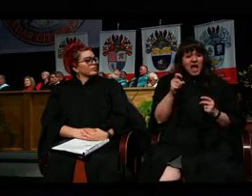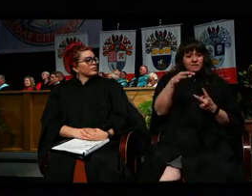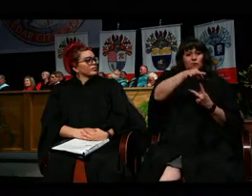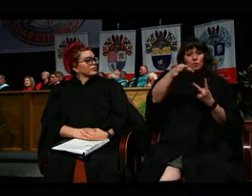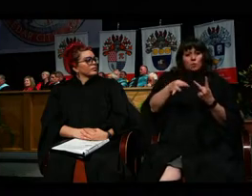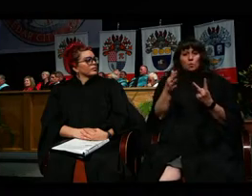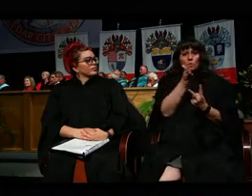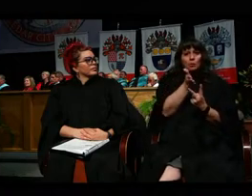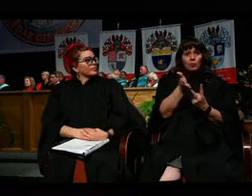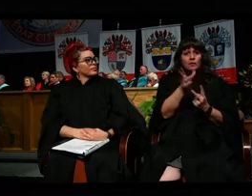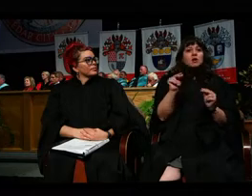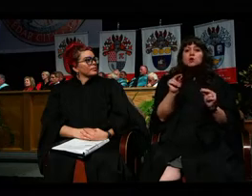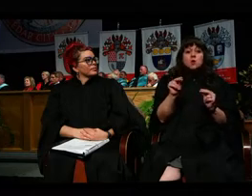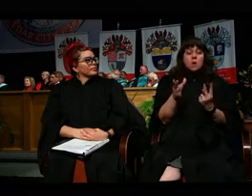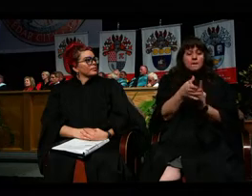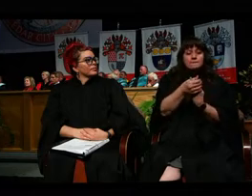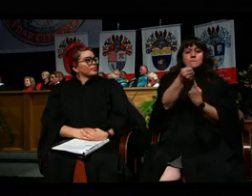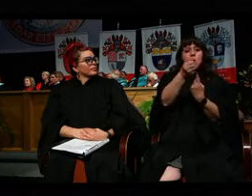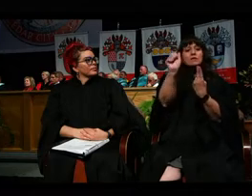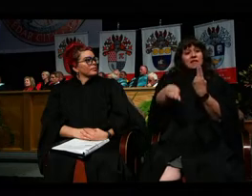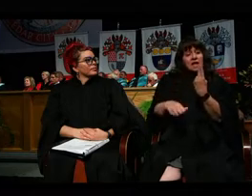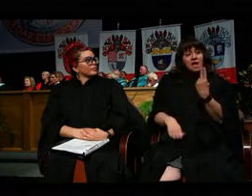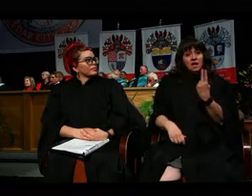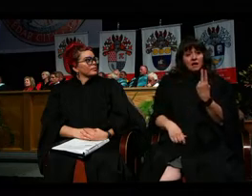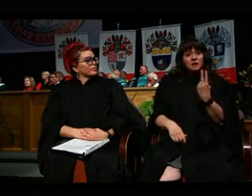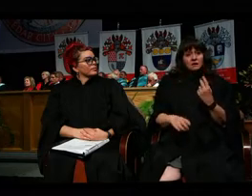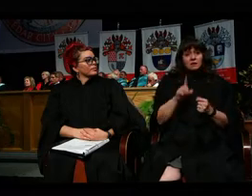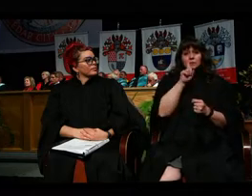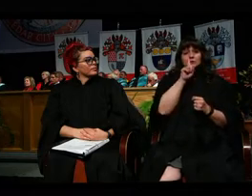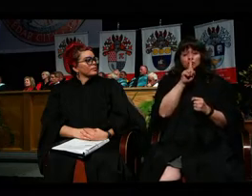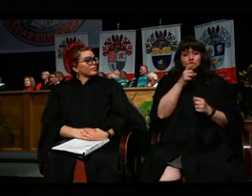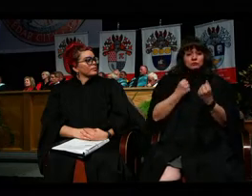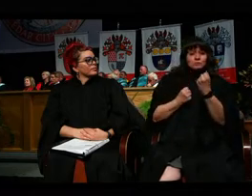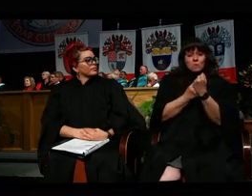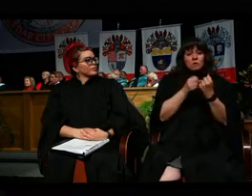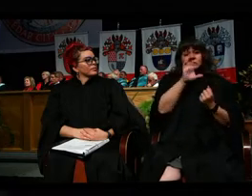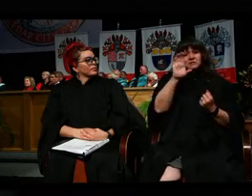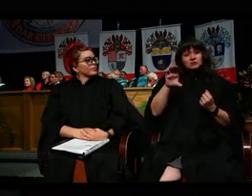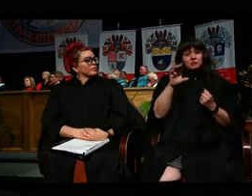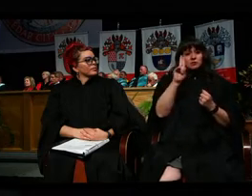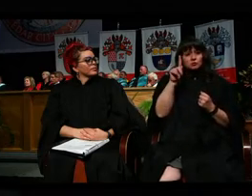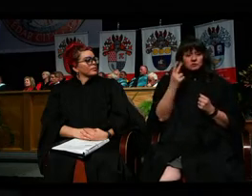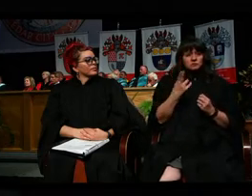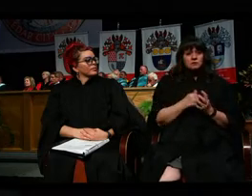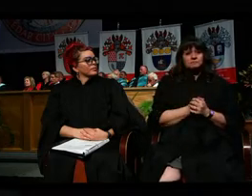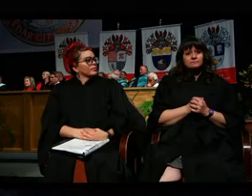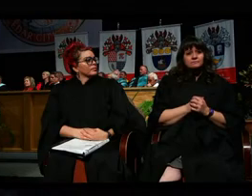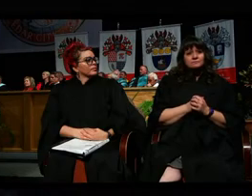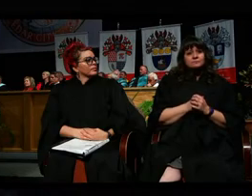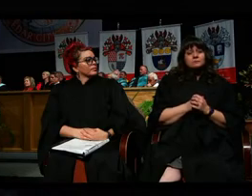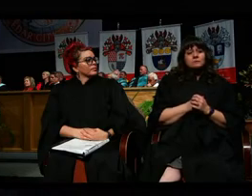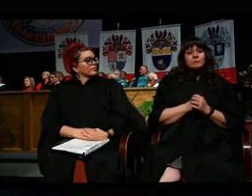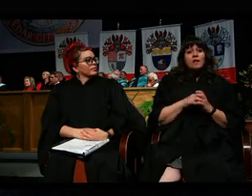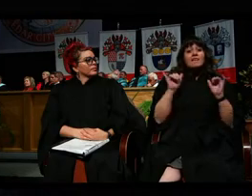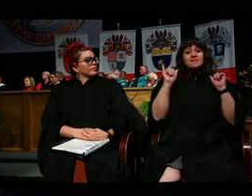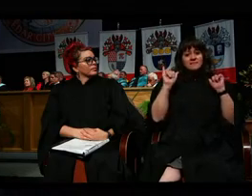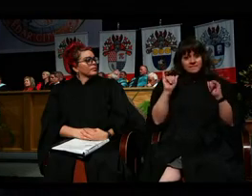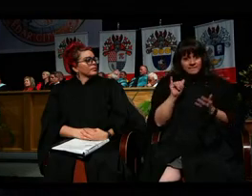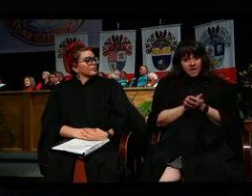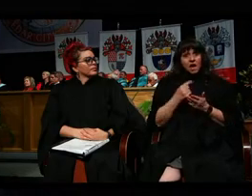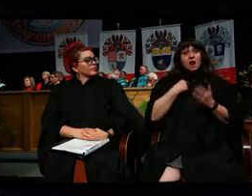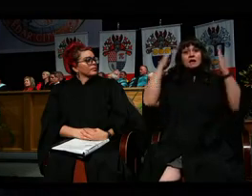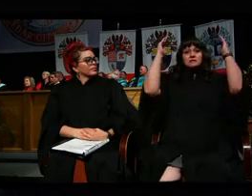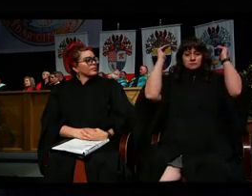world and be true to Cedar City, Utah. That's what I expect. That's what I know will